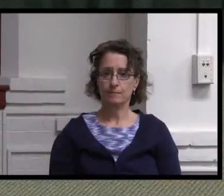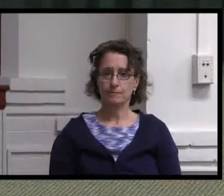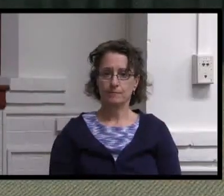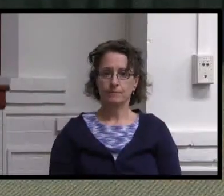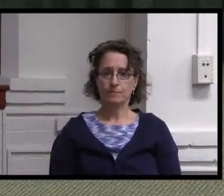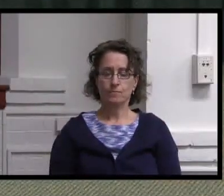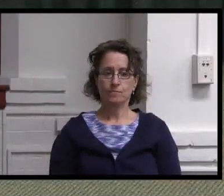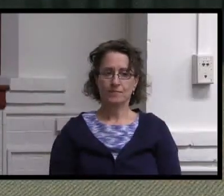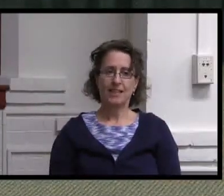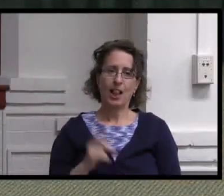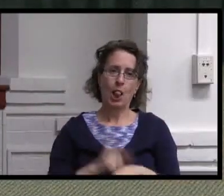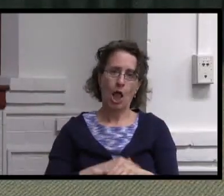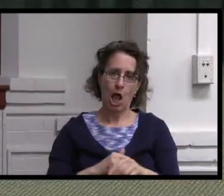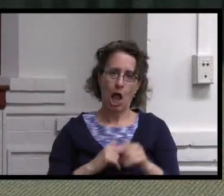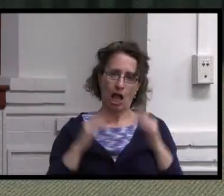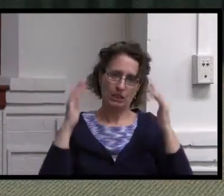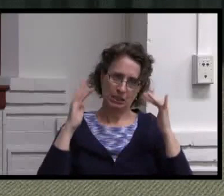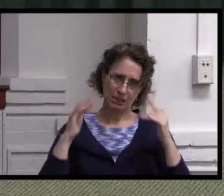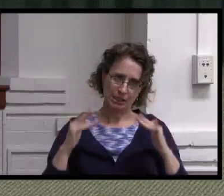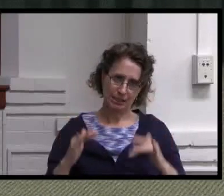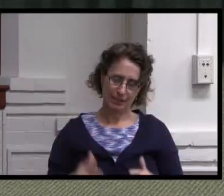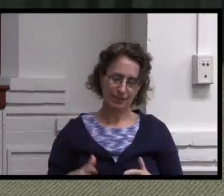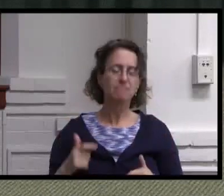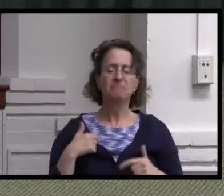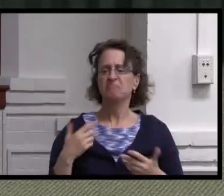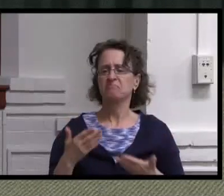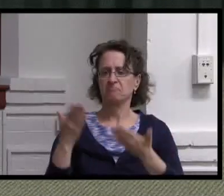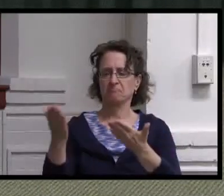It's a long one, so I don't know who wants to read it. I'll make a motion.